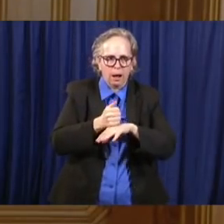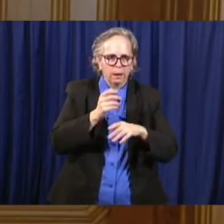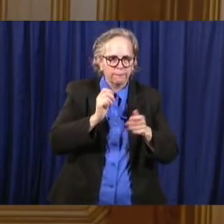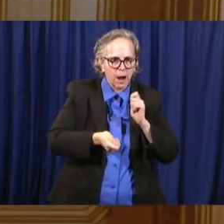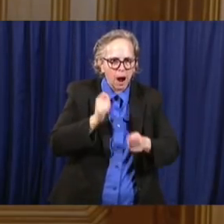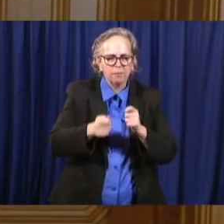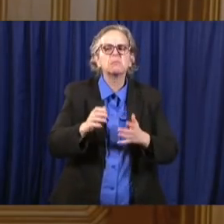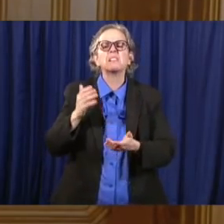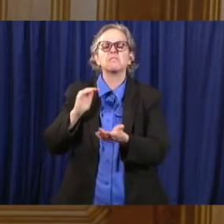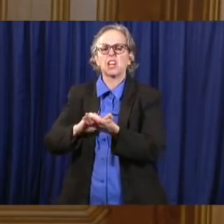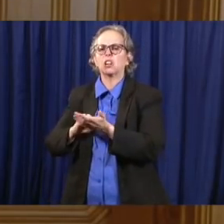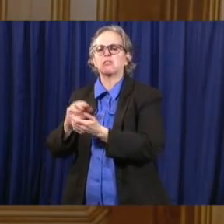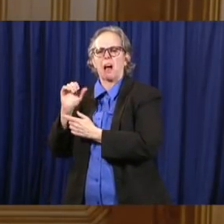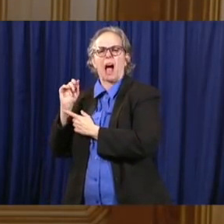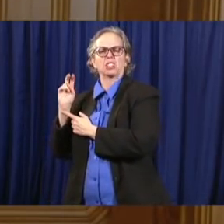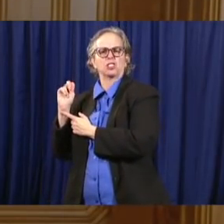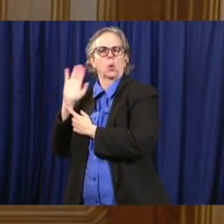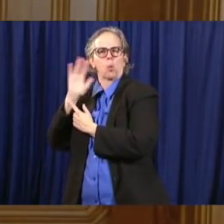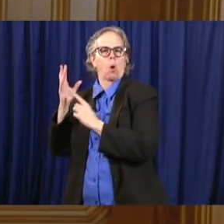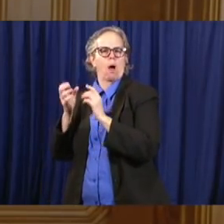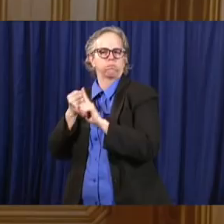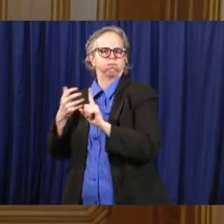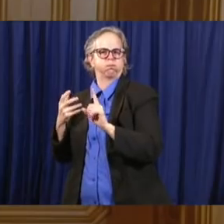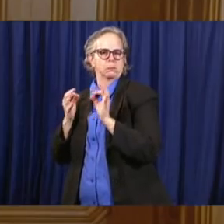crisis. By